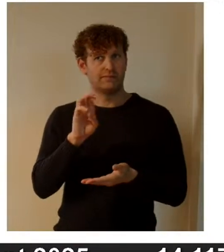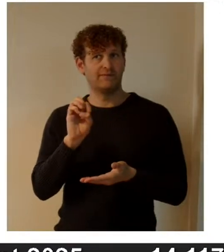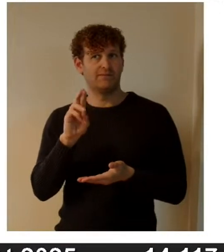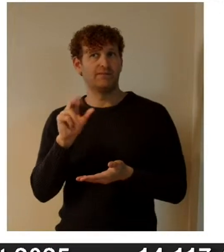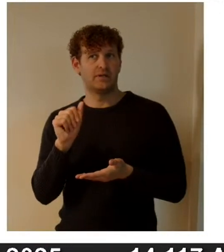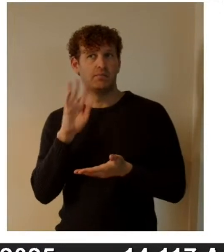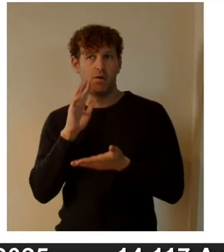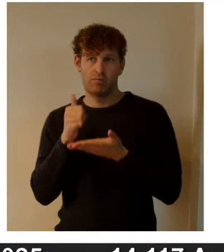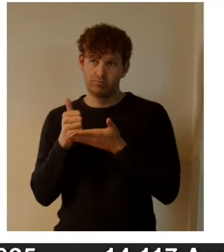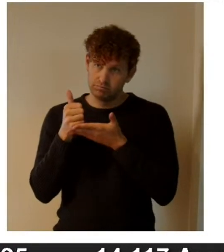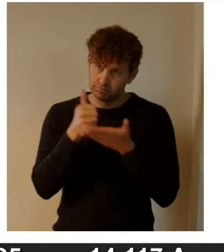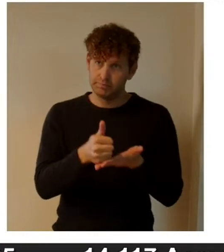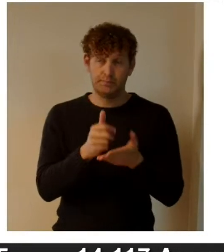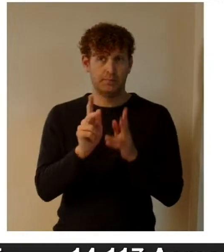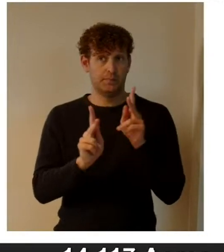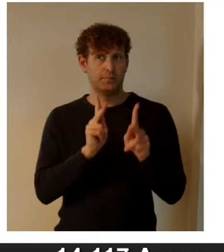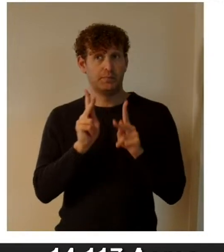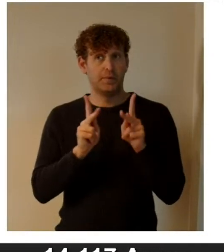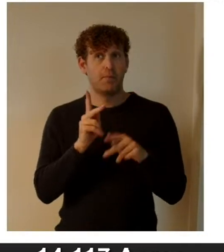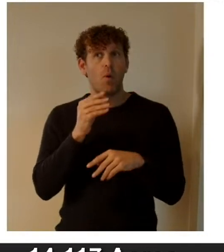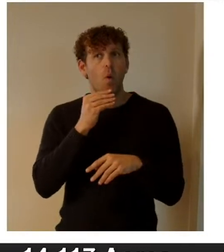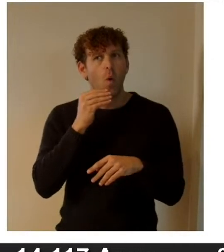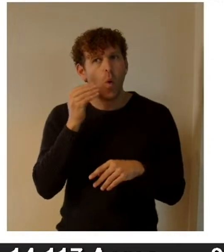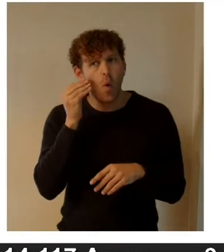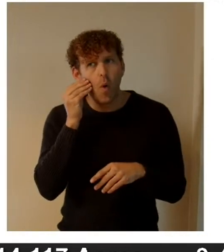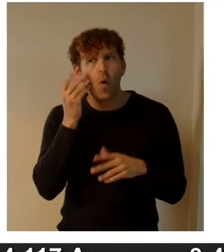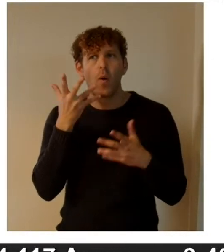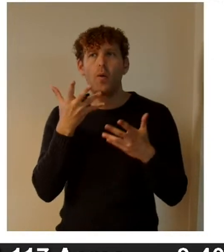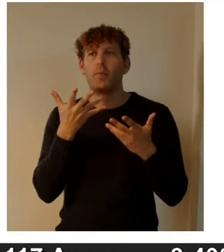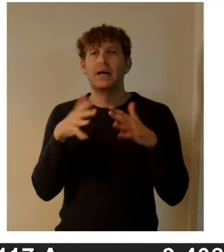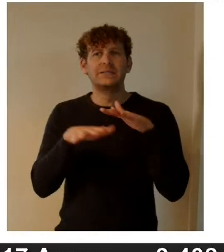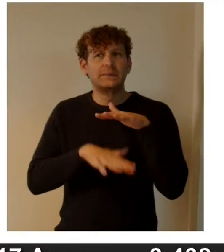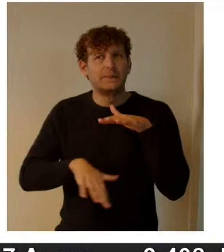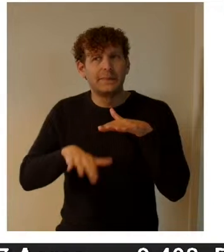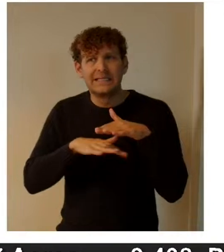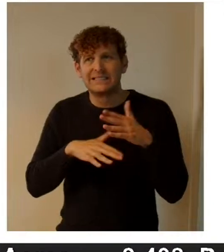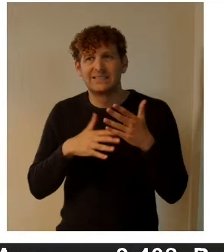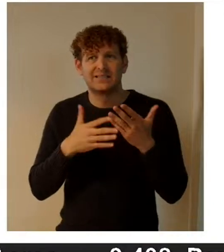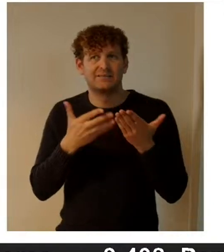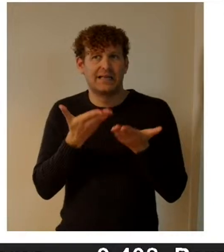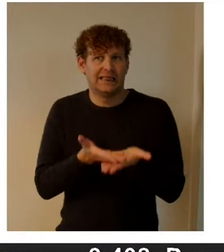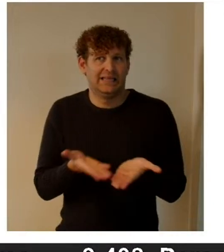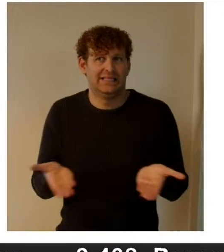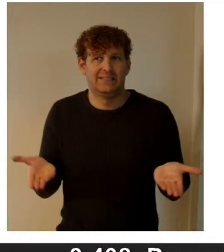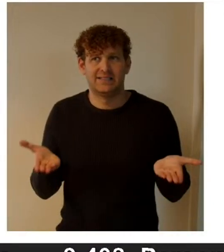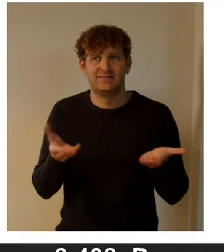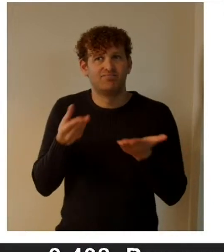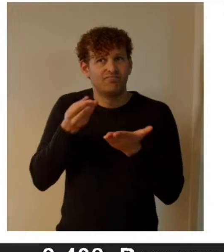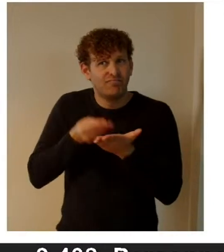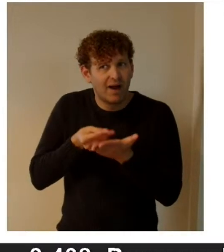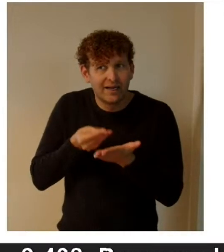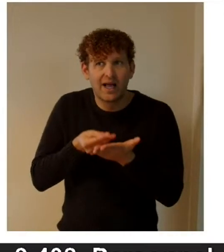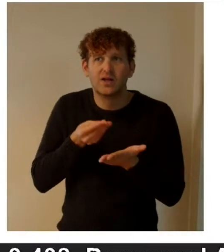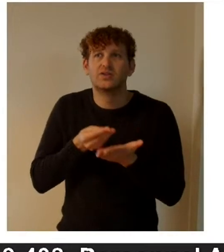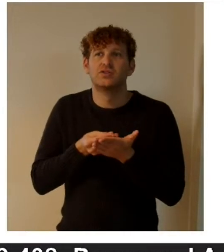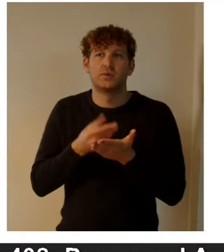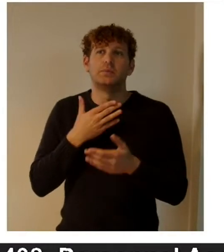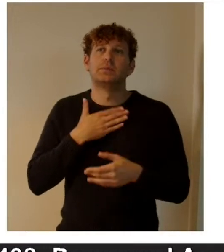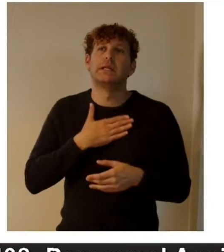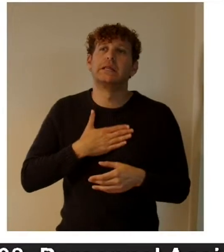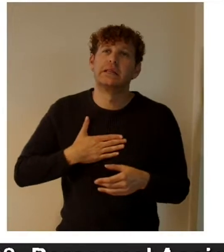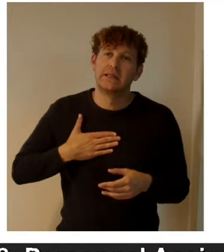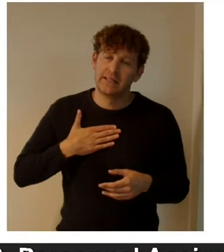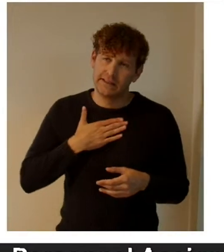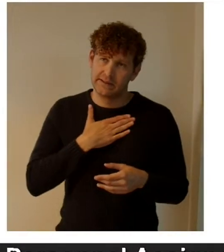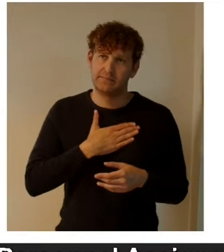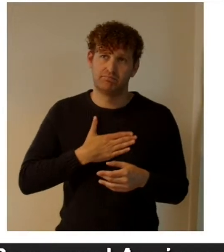get lodging, essential items, and other large financial needs. Please, please, please be careful. I